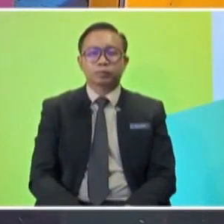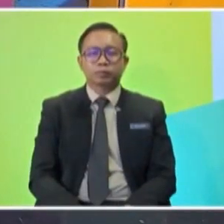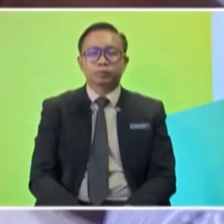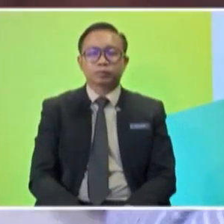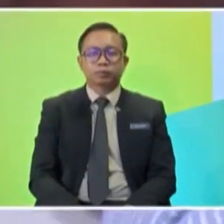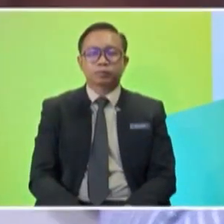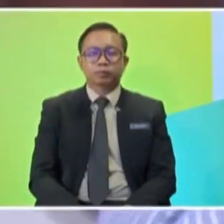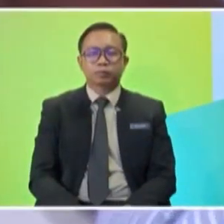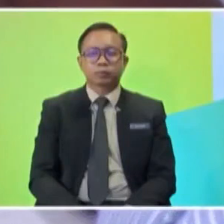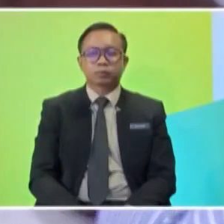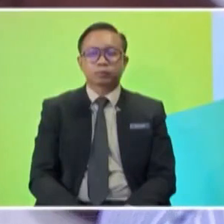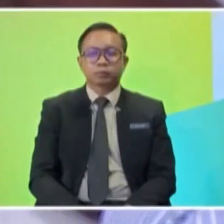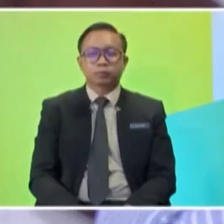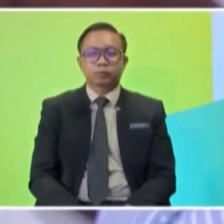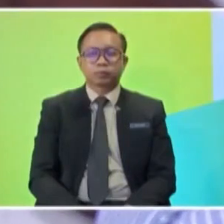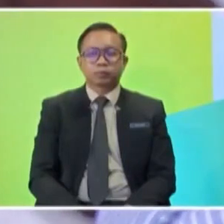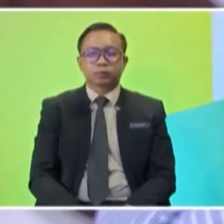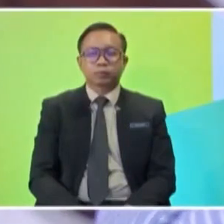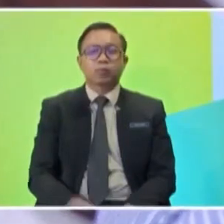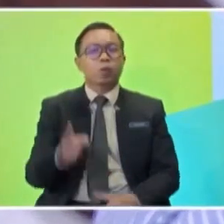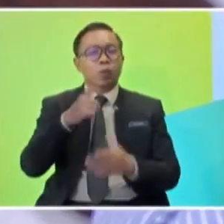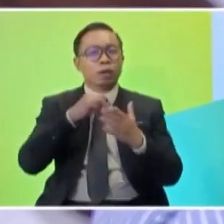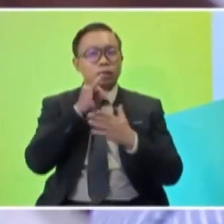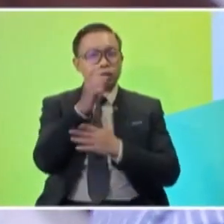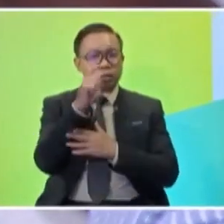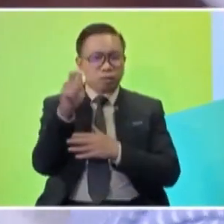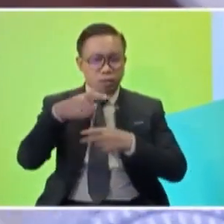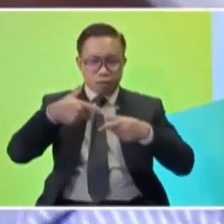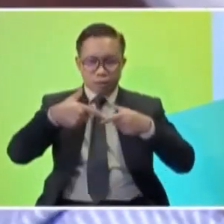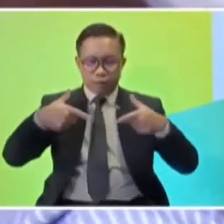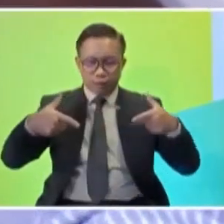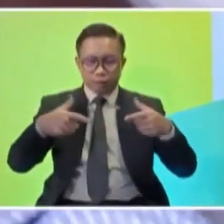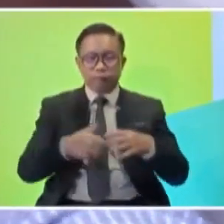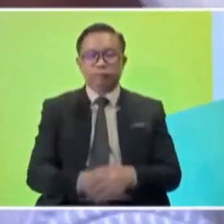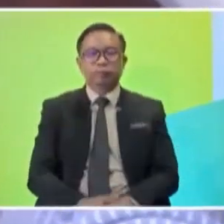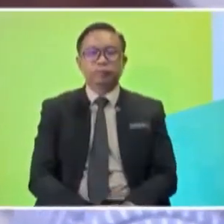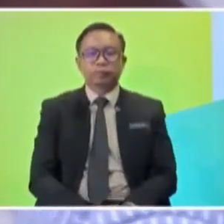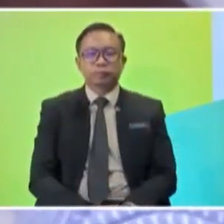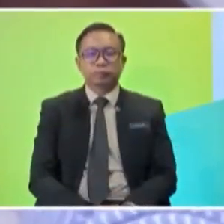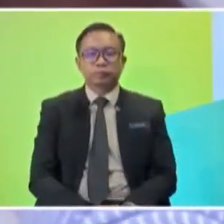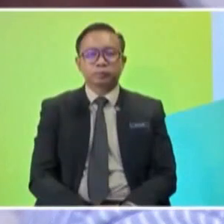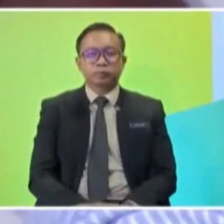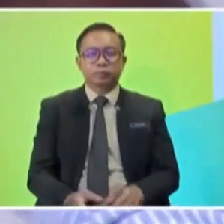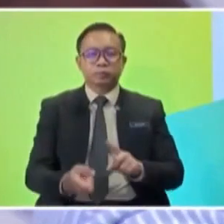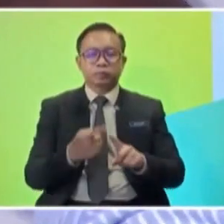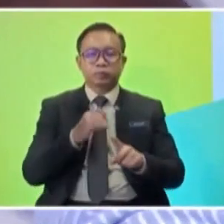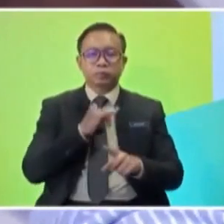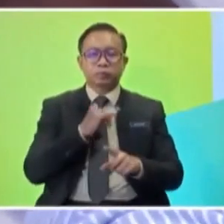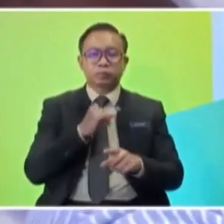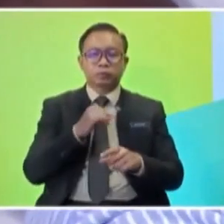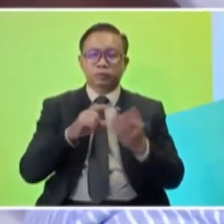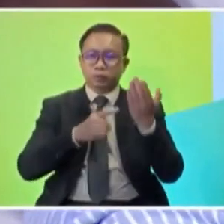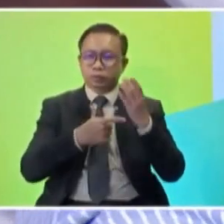Okay. Okay. So what is the length of the ribbon? From what I can see here, you can start from